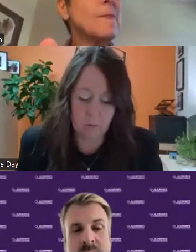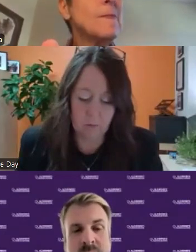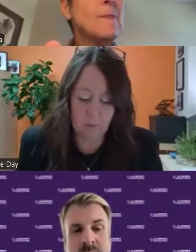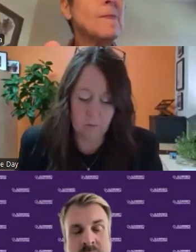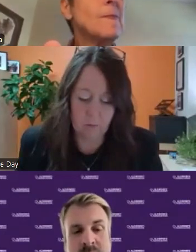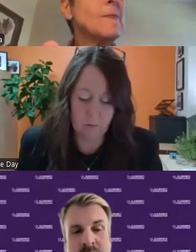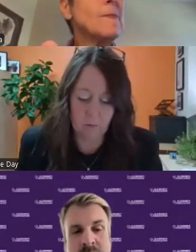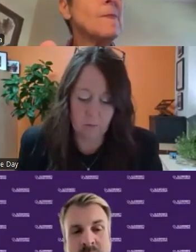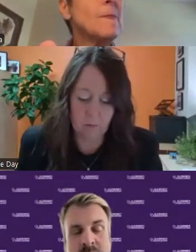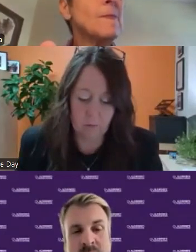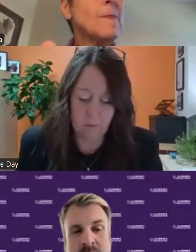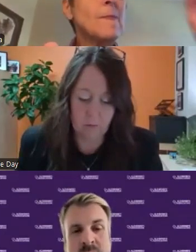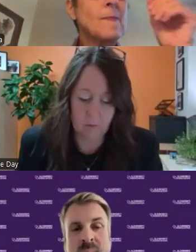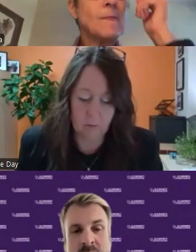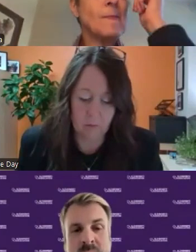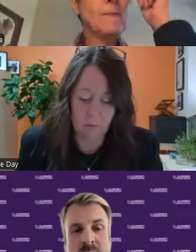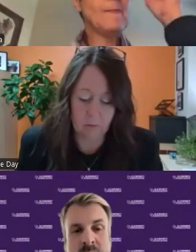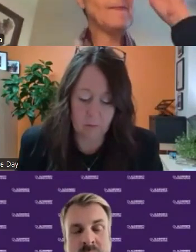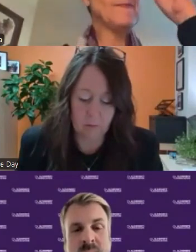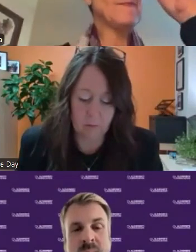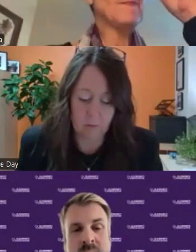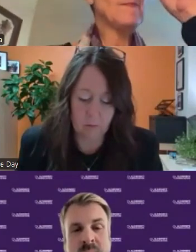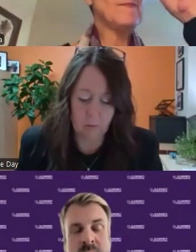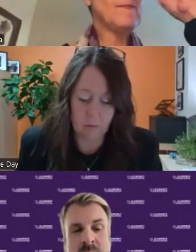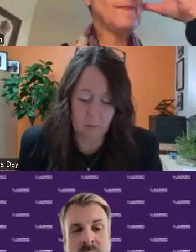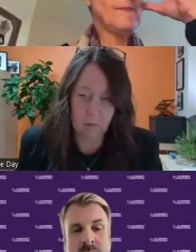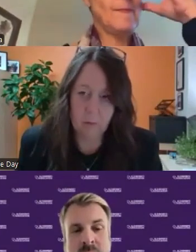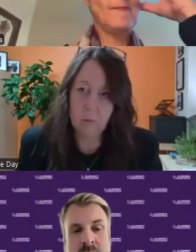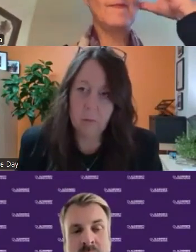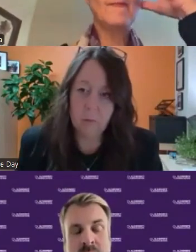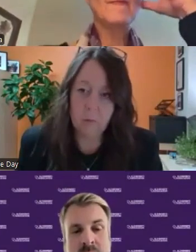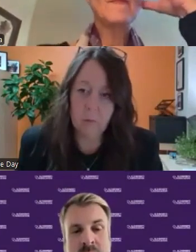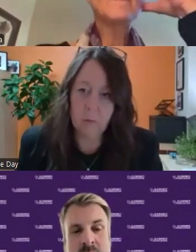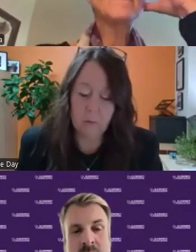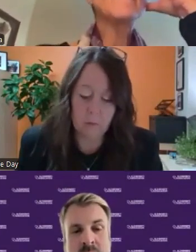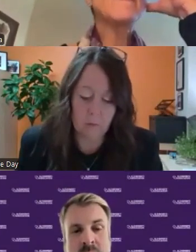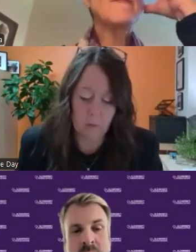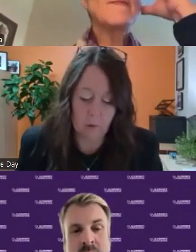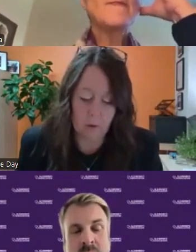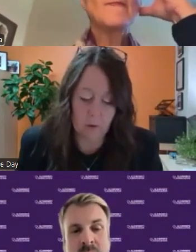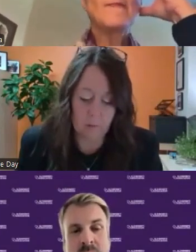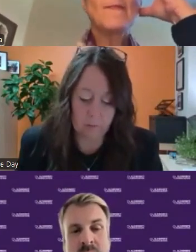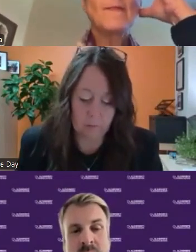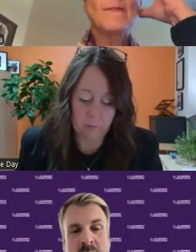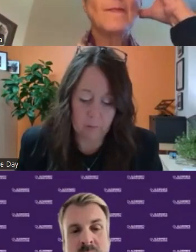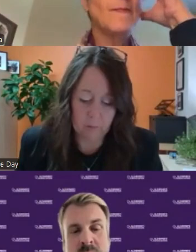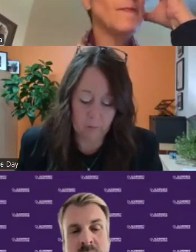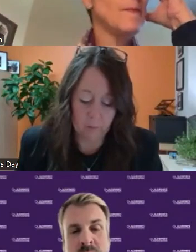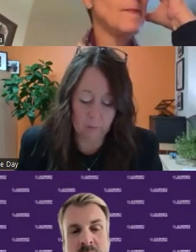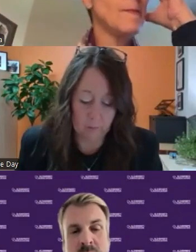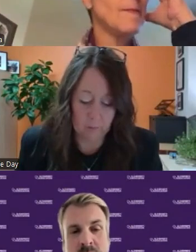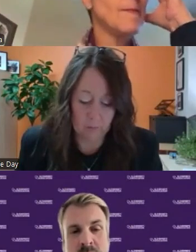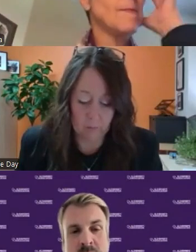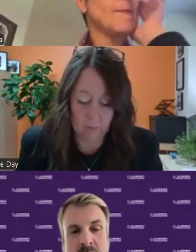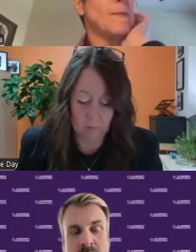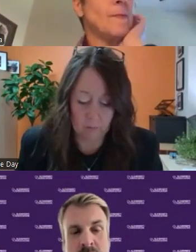whatever reason, community-based adult services was just not included in that pool. So I don't think anyone was saying that's not a healthcare cost.